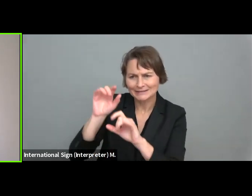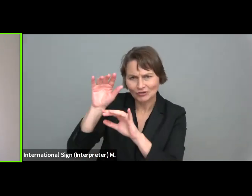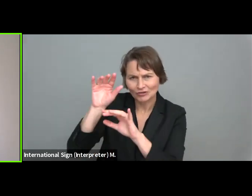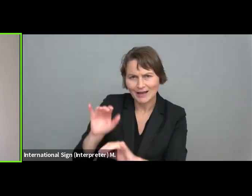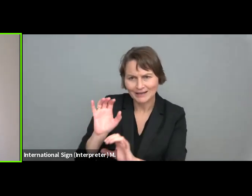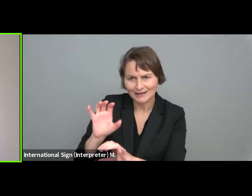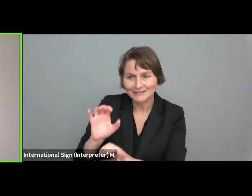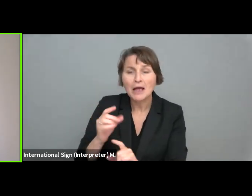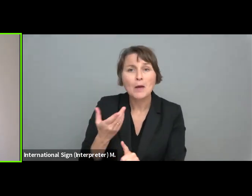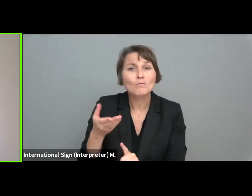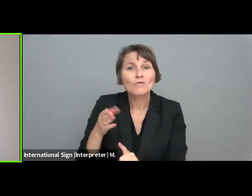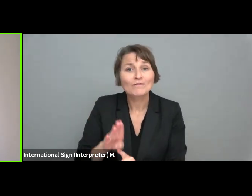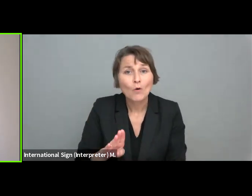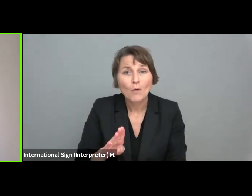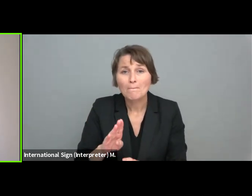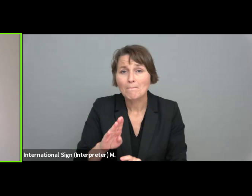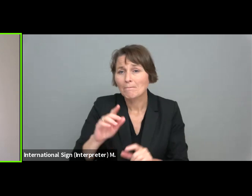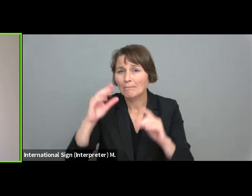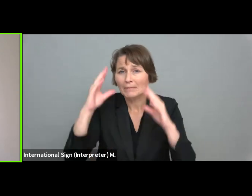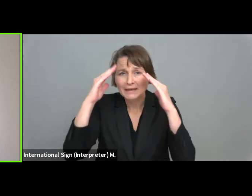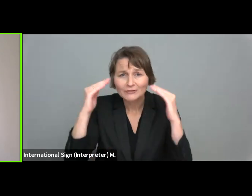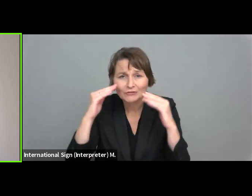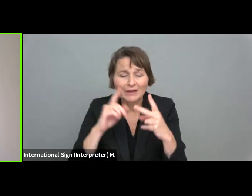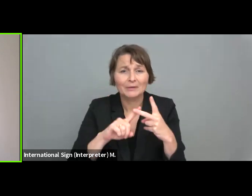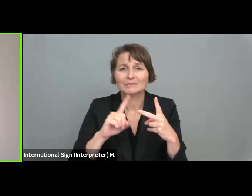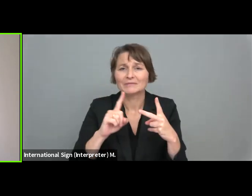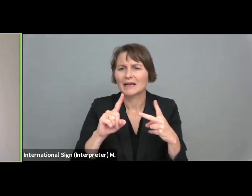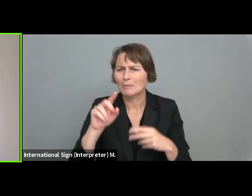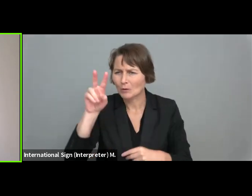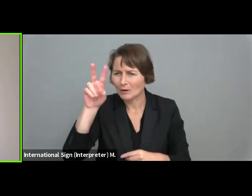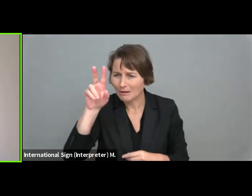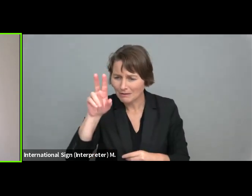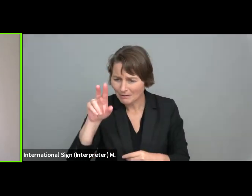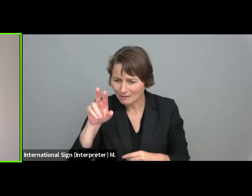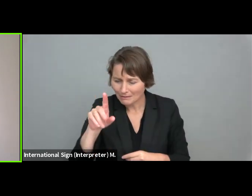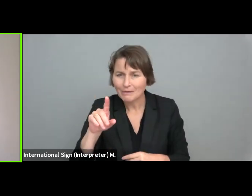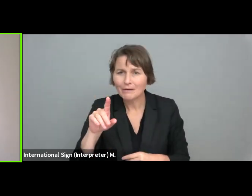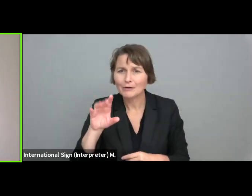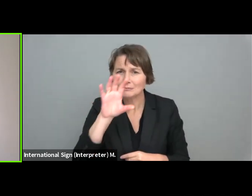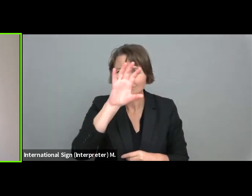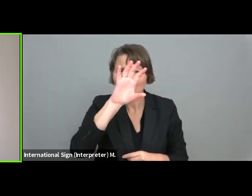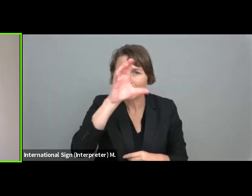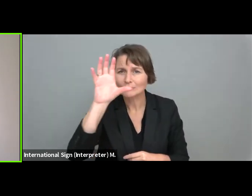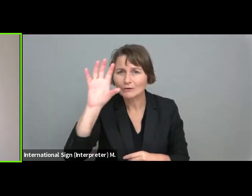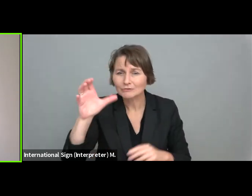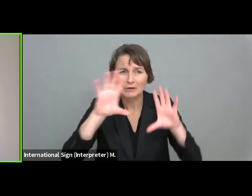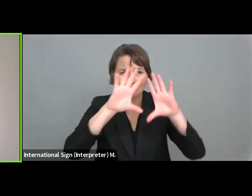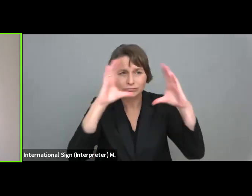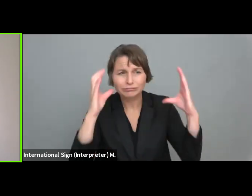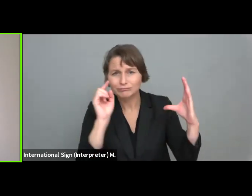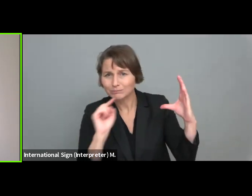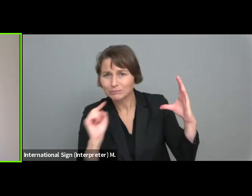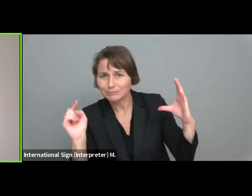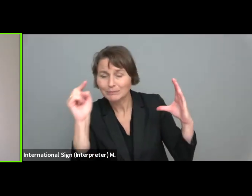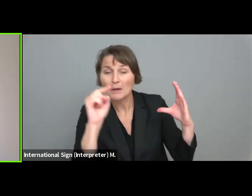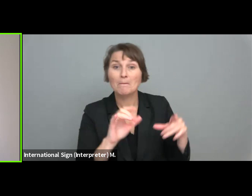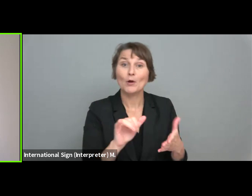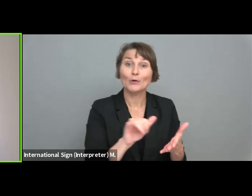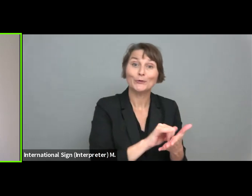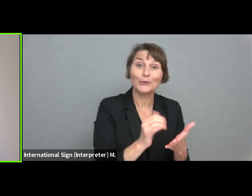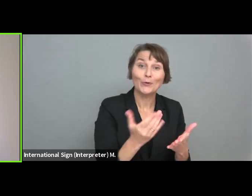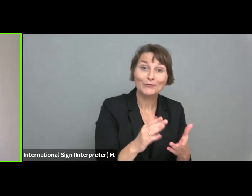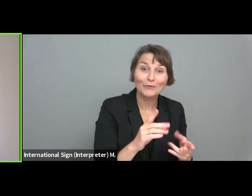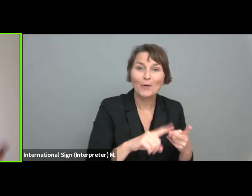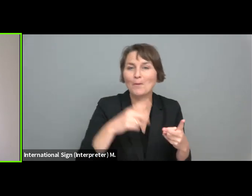from Egypt. I'm looking at all these different countries. I'm in New York City. Someone saying, I'm from